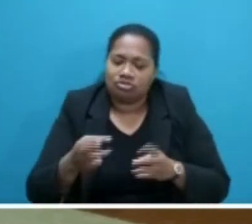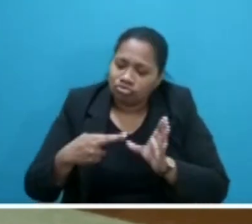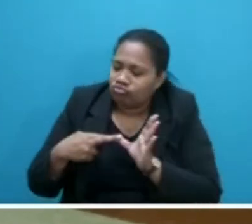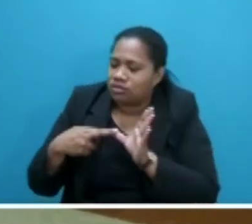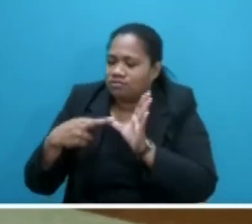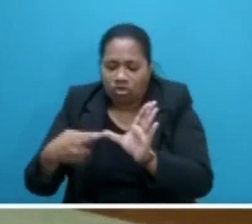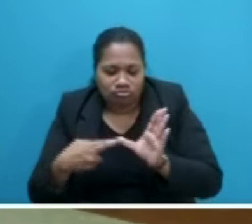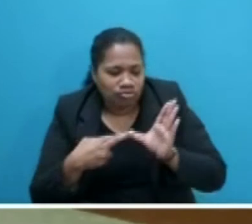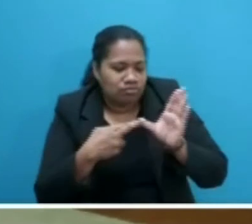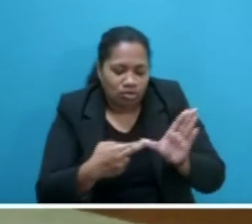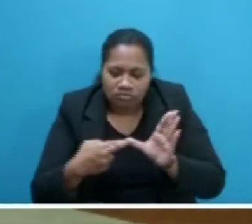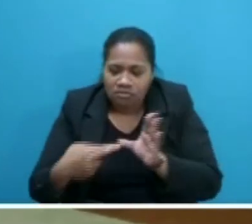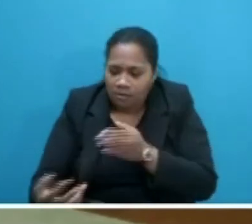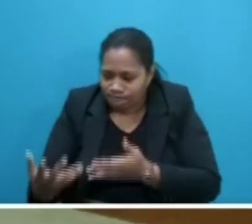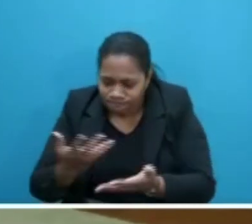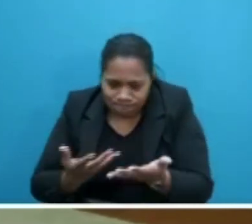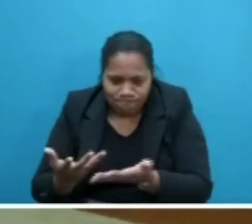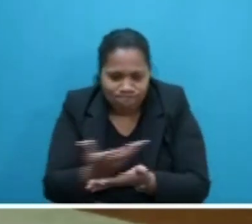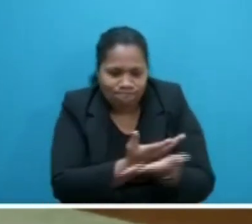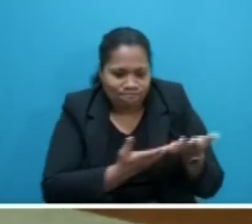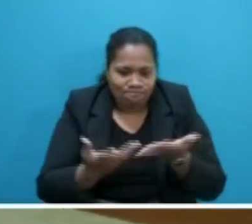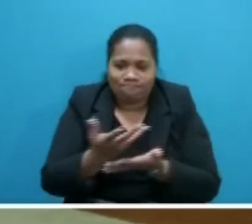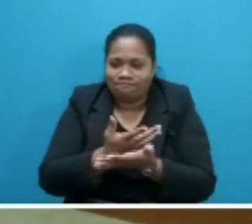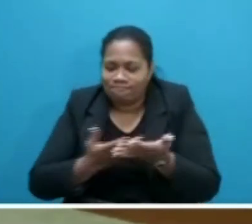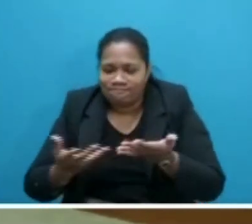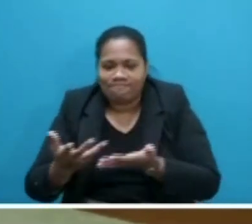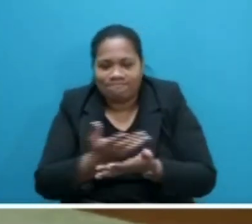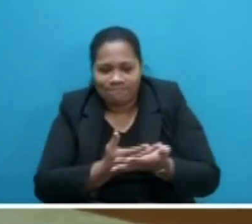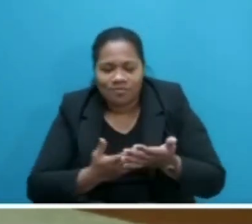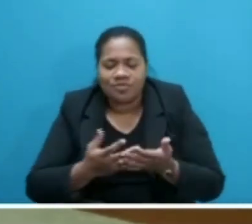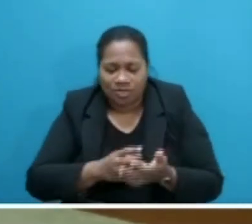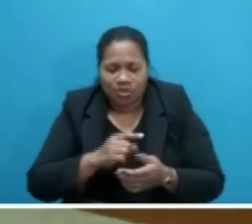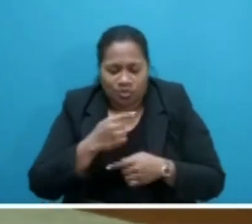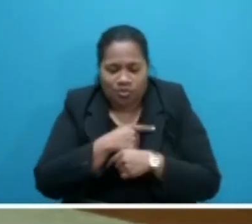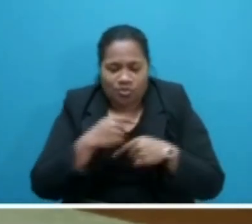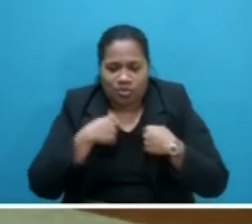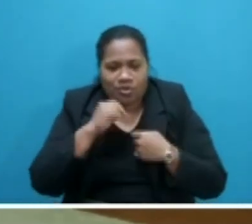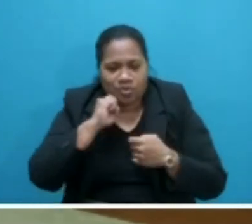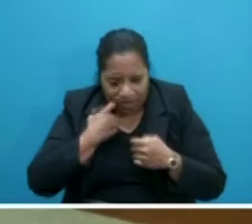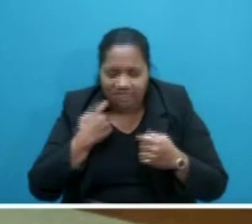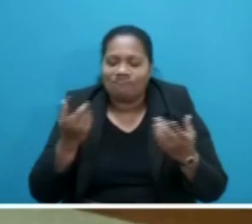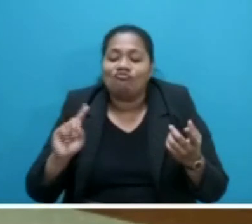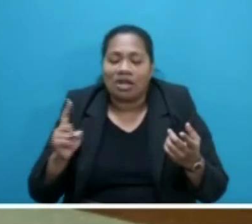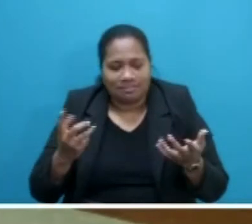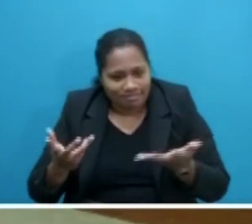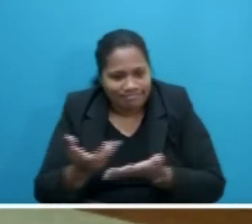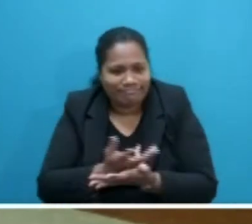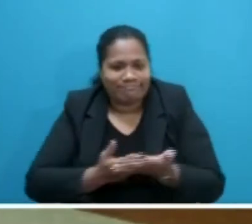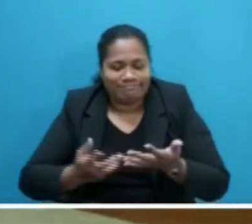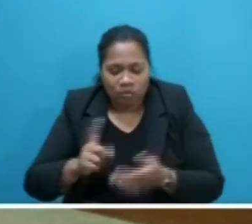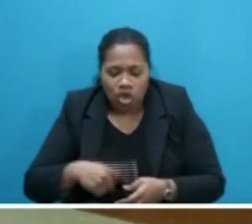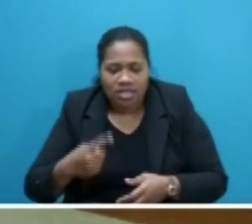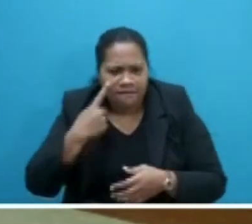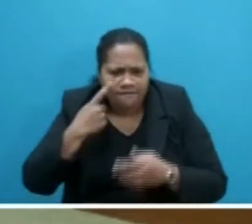that keep them competitive at home and in markets beyond our shores. And we're going to continue funding the programs that uphold Fijian